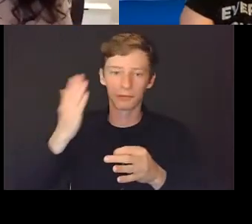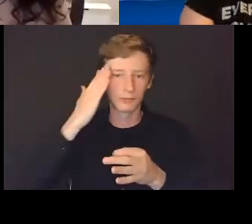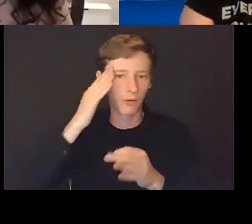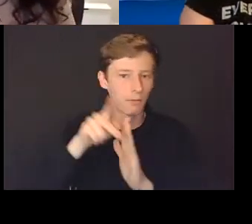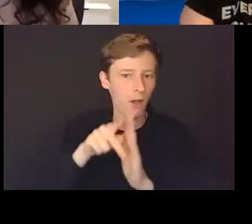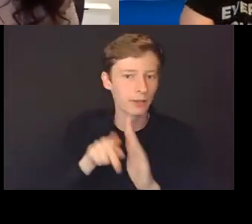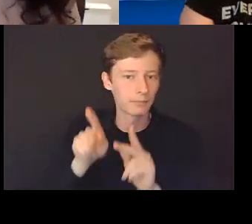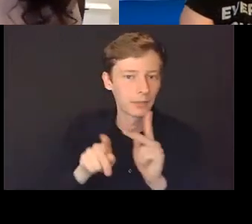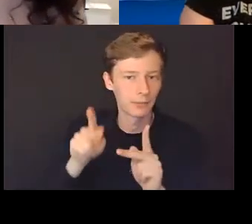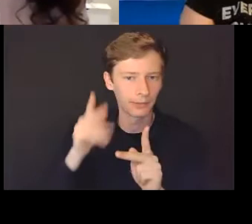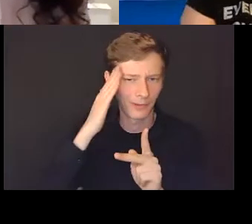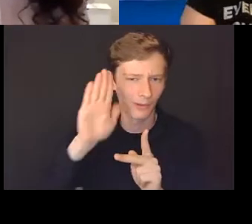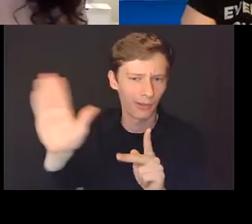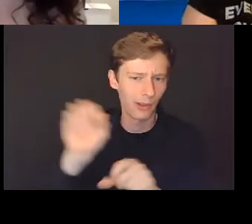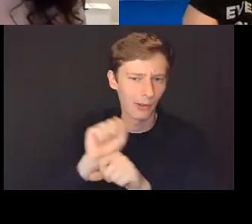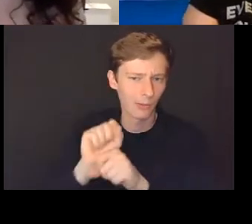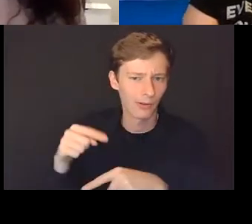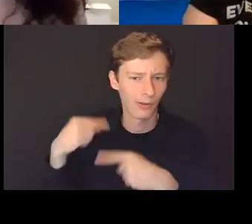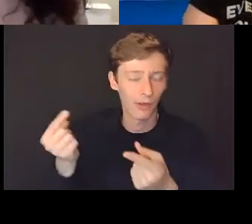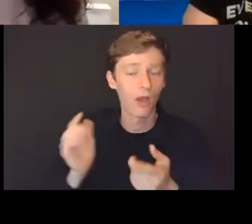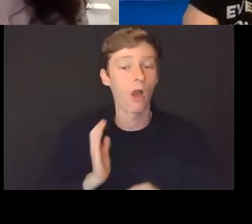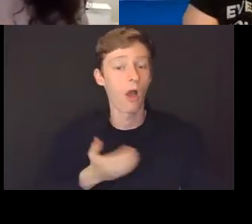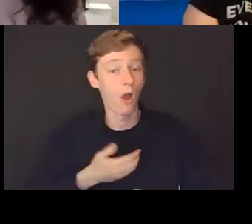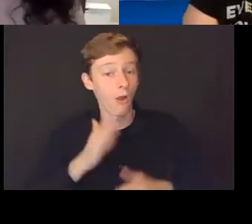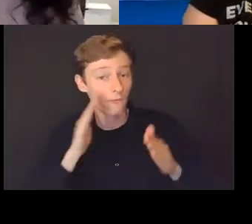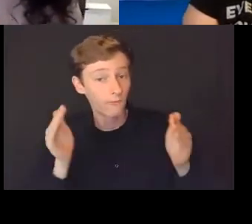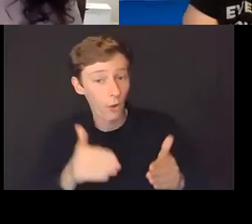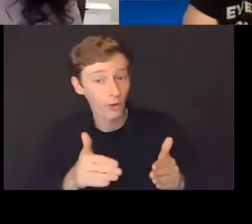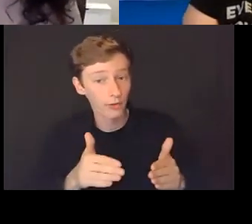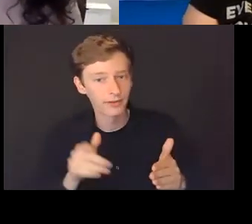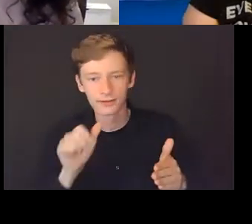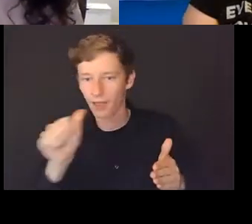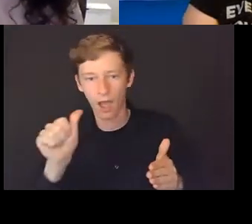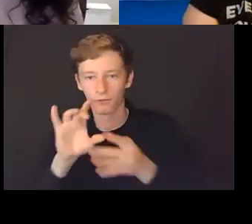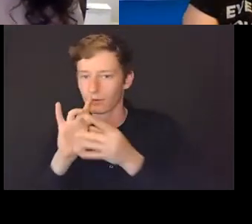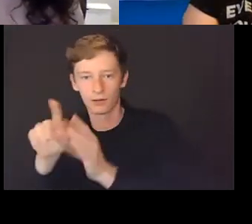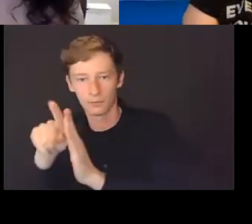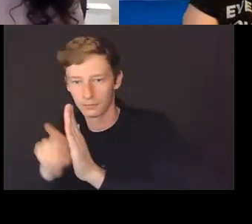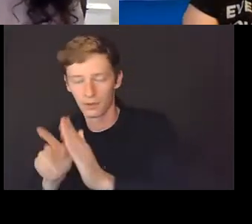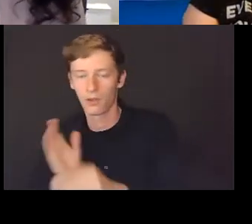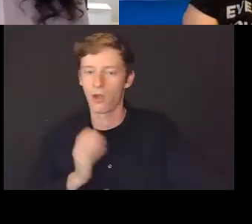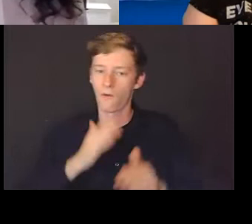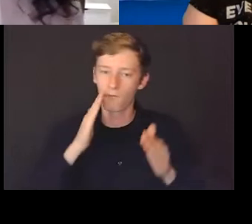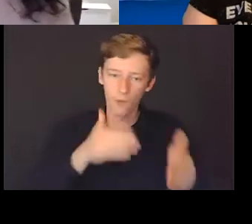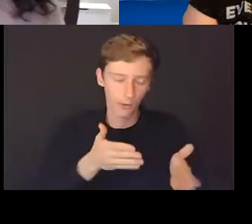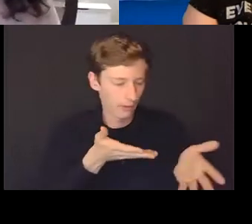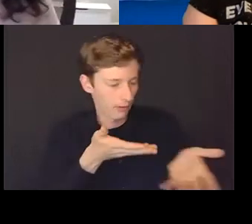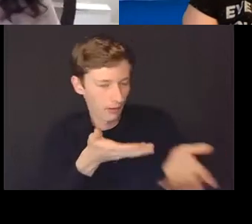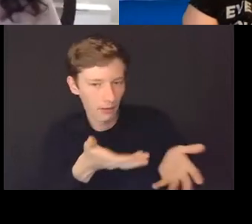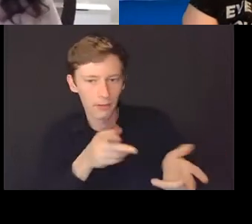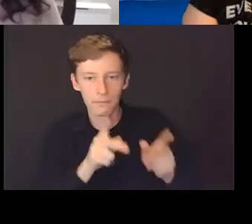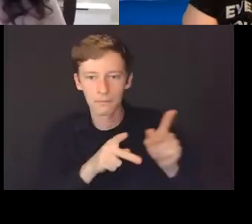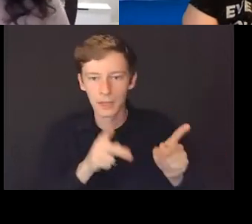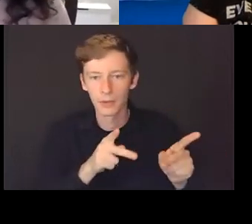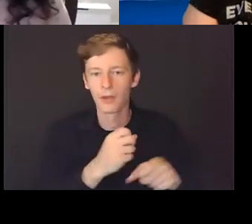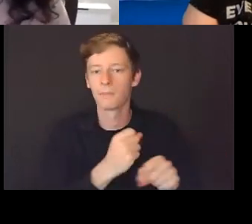doing, our focus is entirely on individual people who need services and making sure that they can get